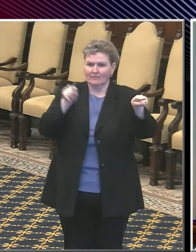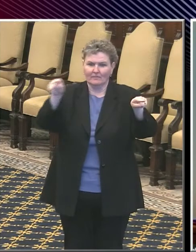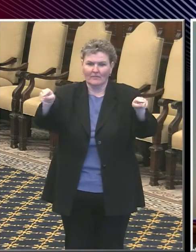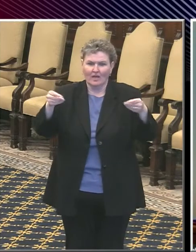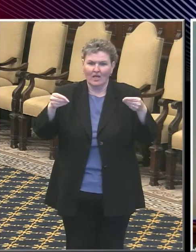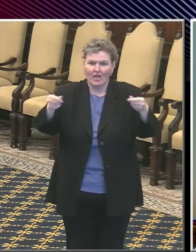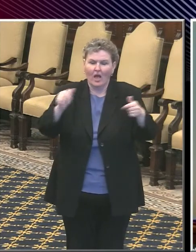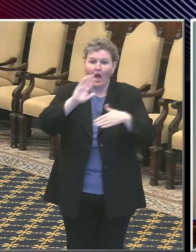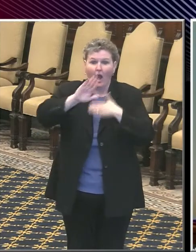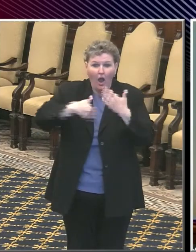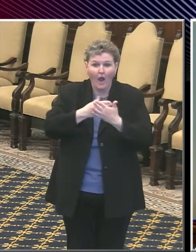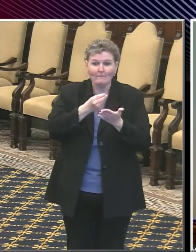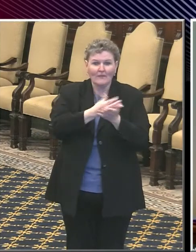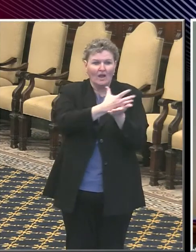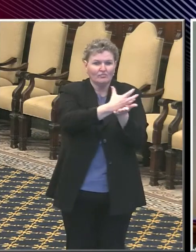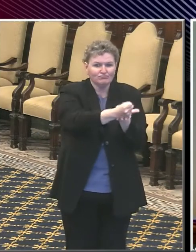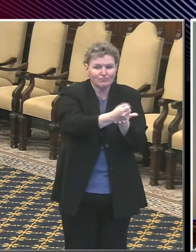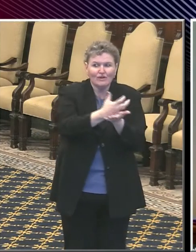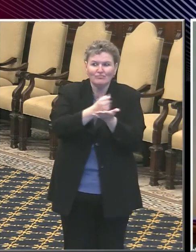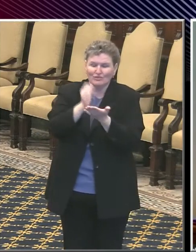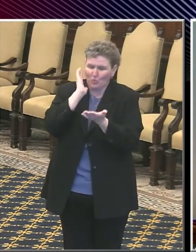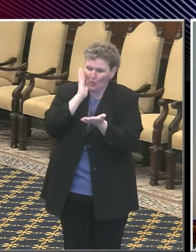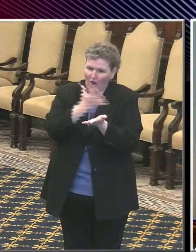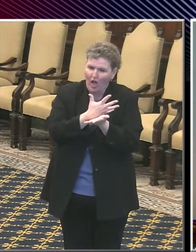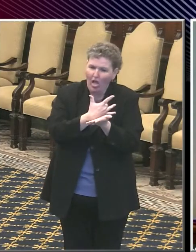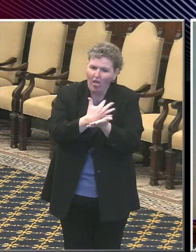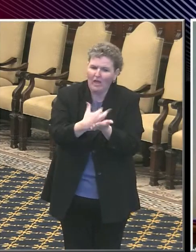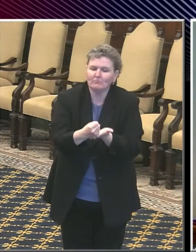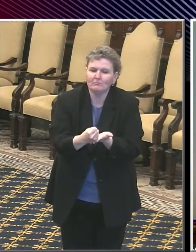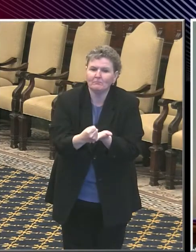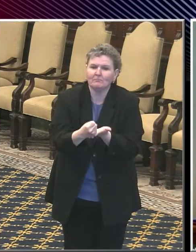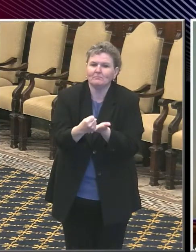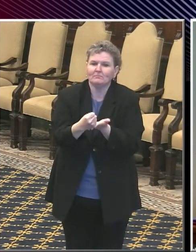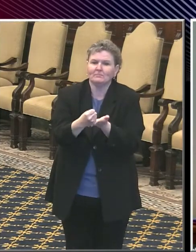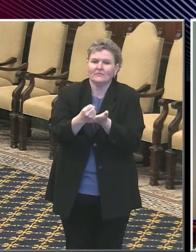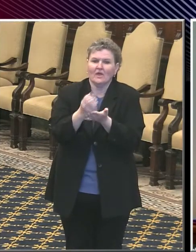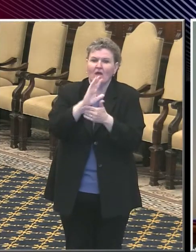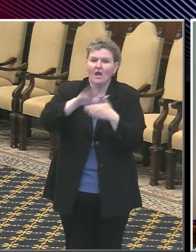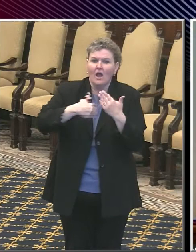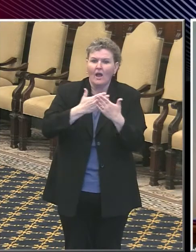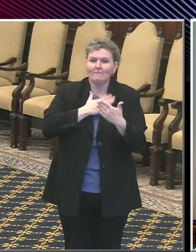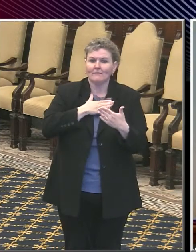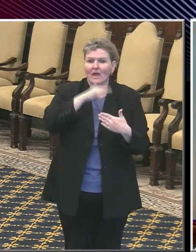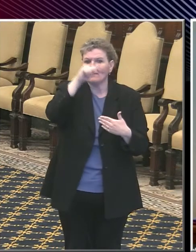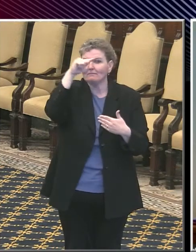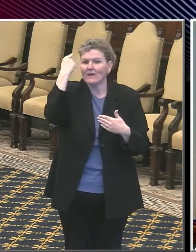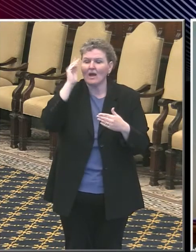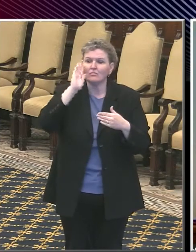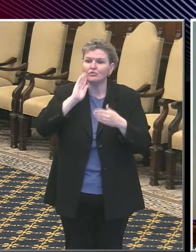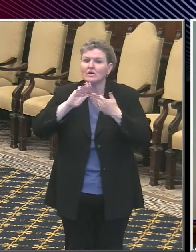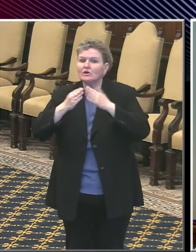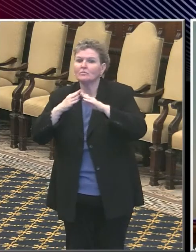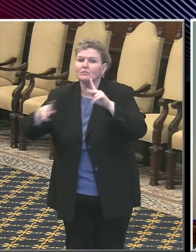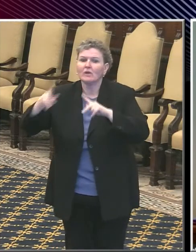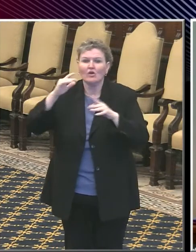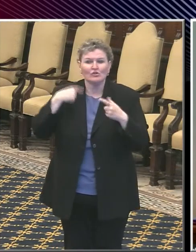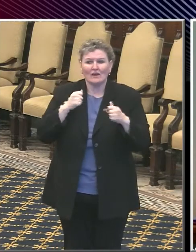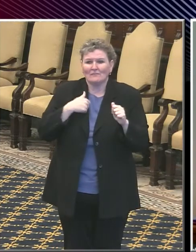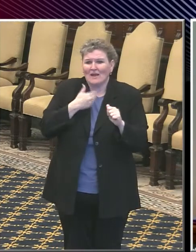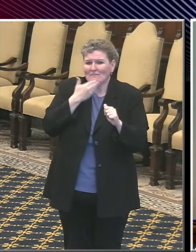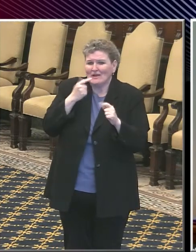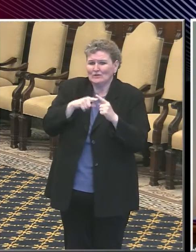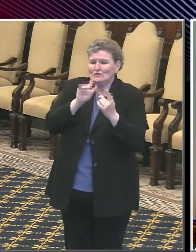any plans to spend more of the money that you're allocated in minority communities? Well, before Brian gives you